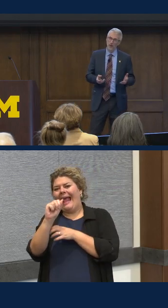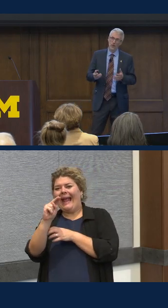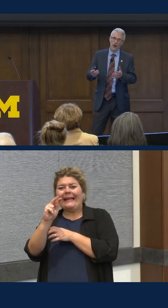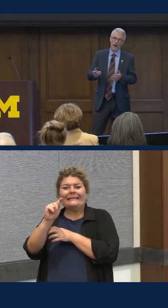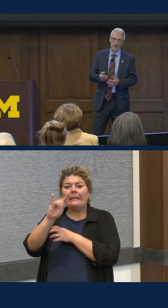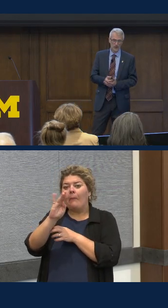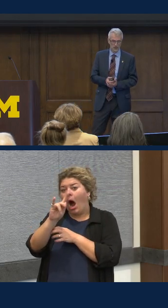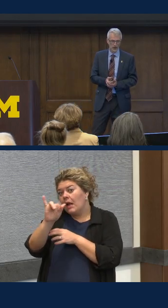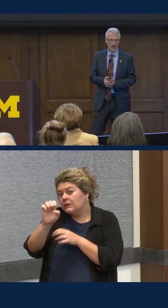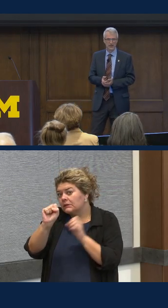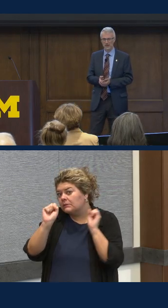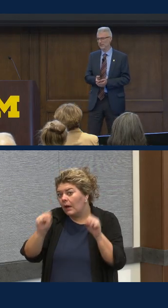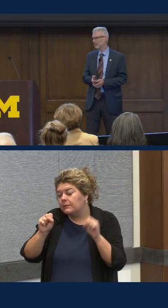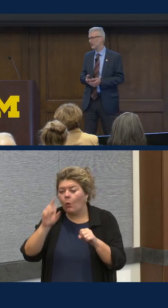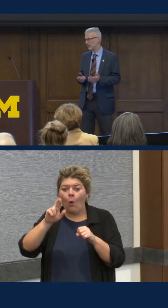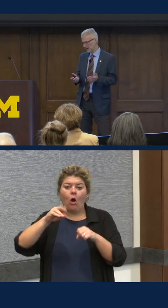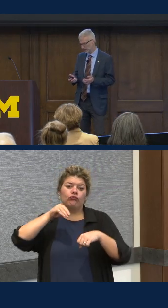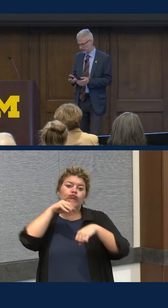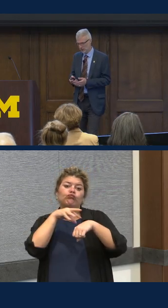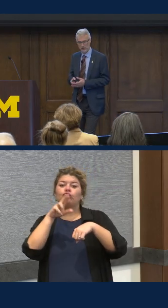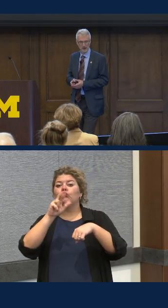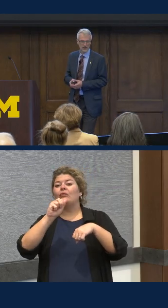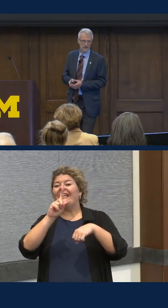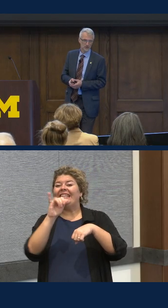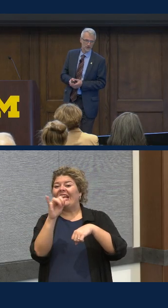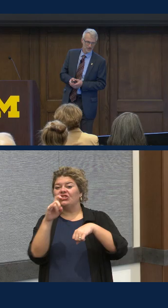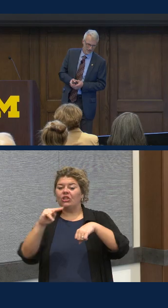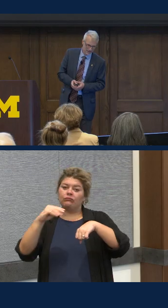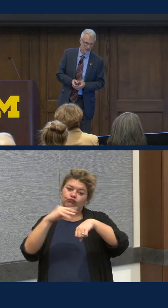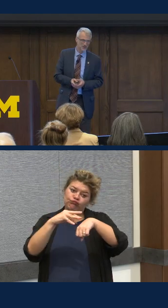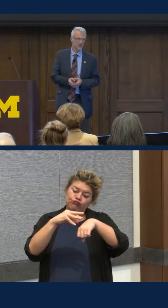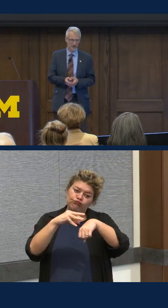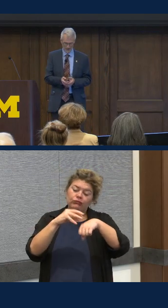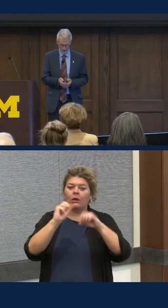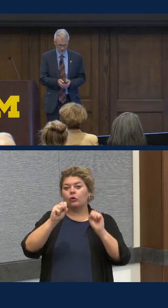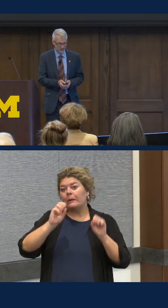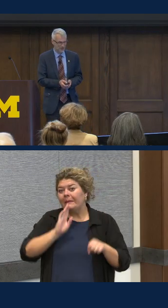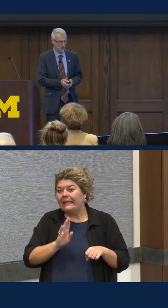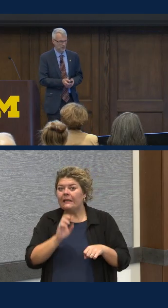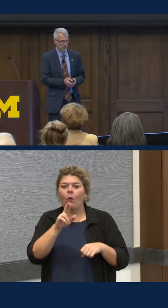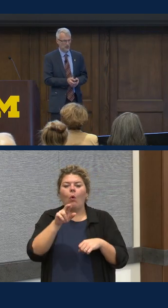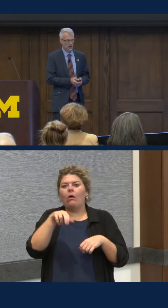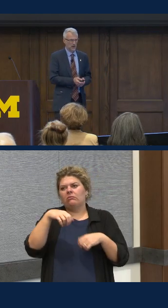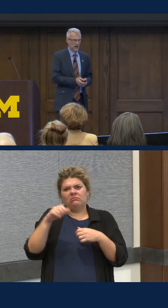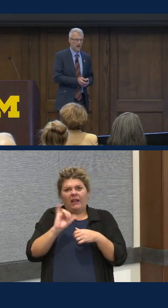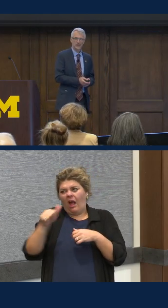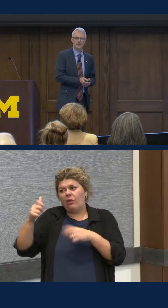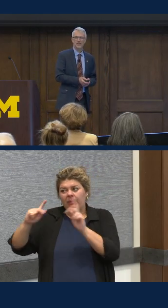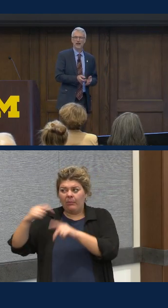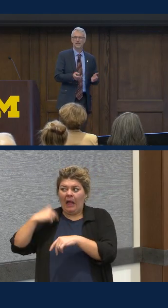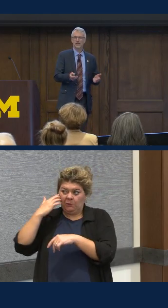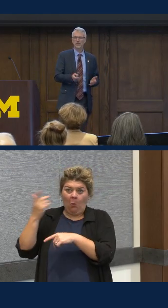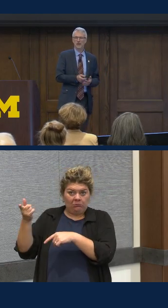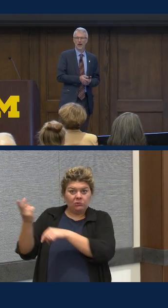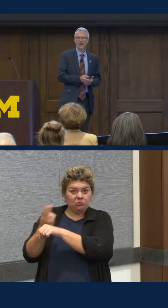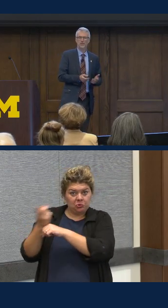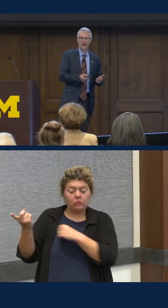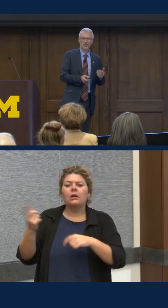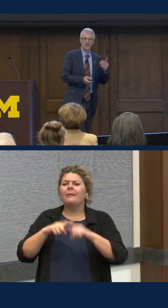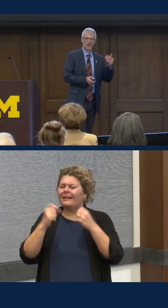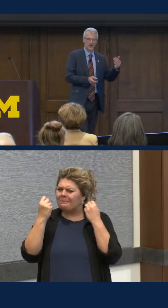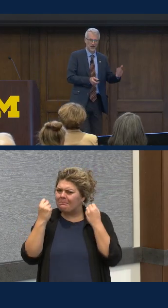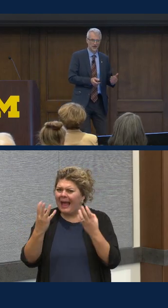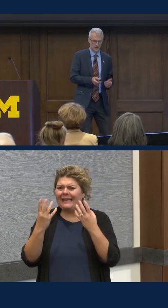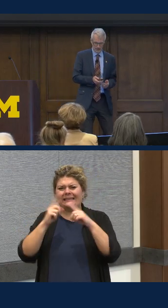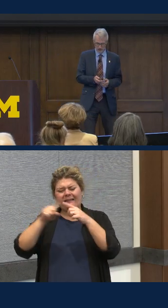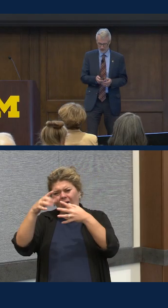or radiation with external radiation sources, like others of my collaborators do. There's just lots of different aspects